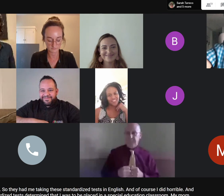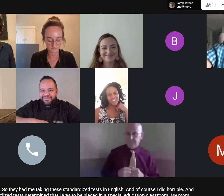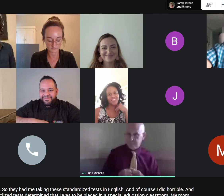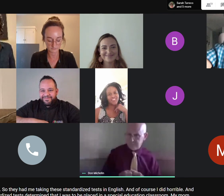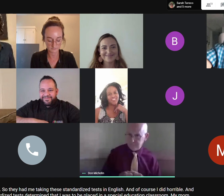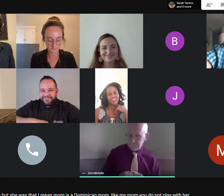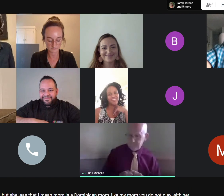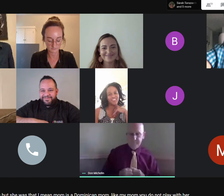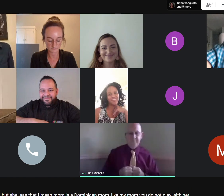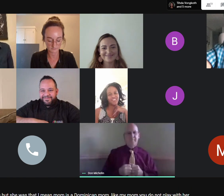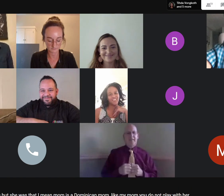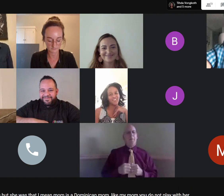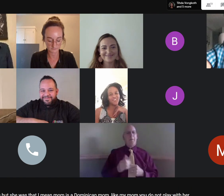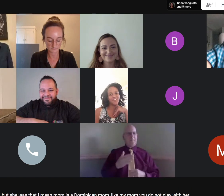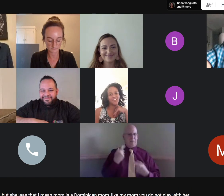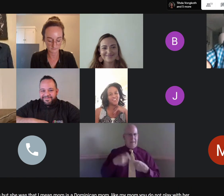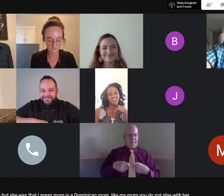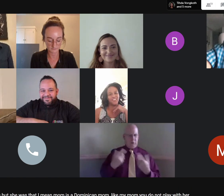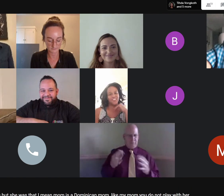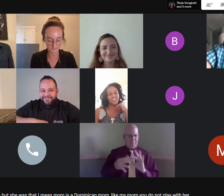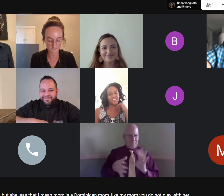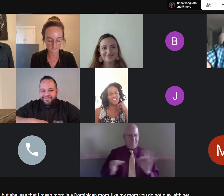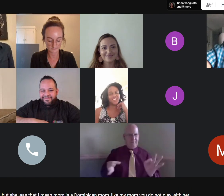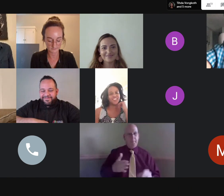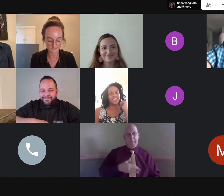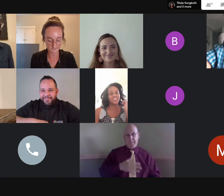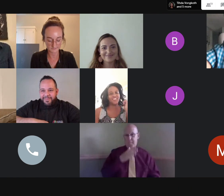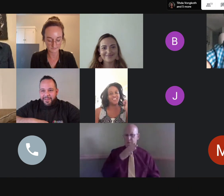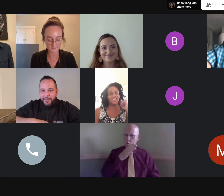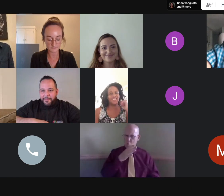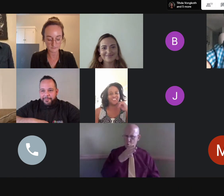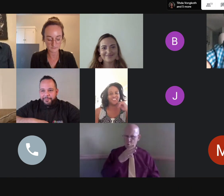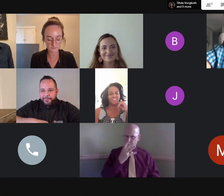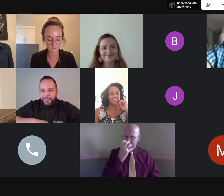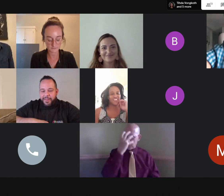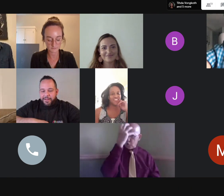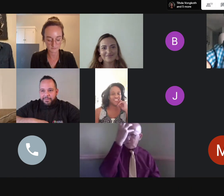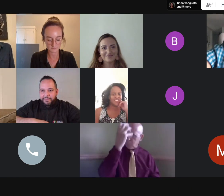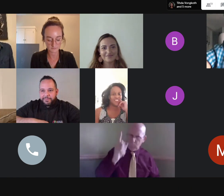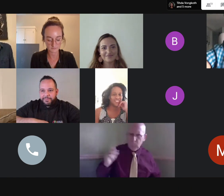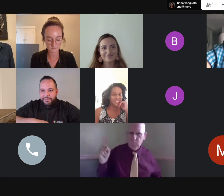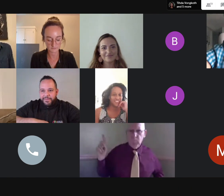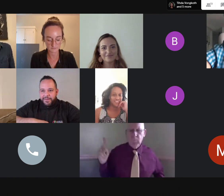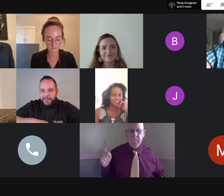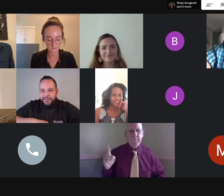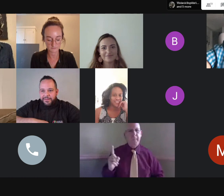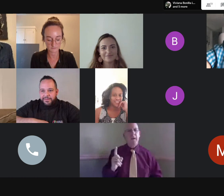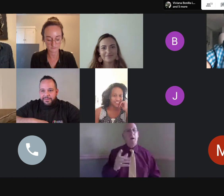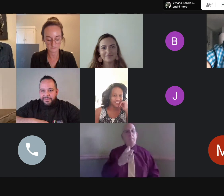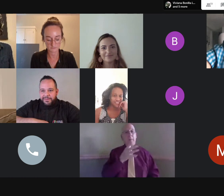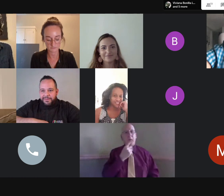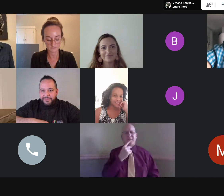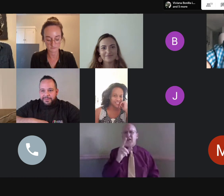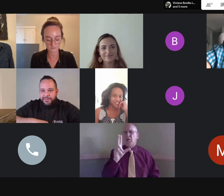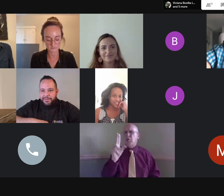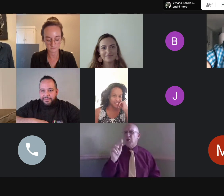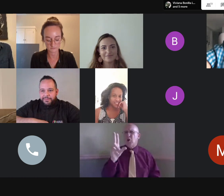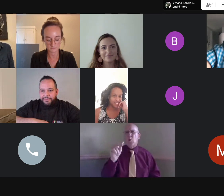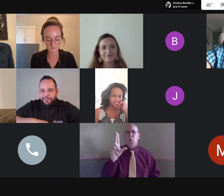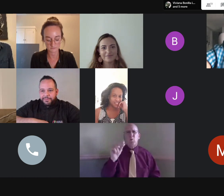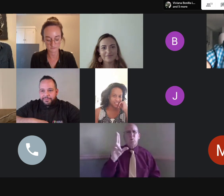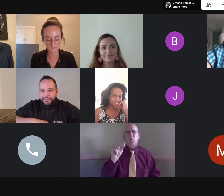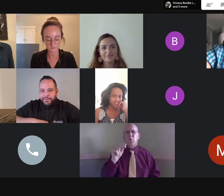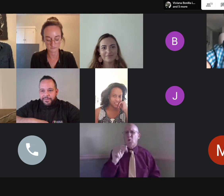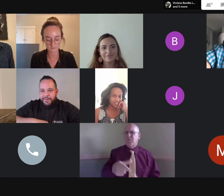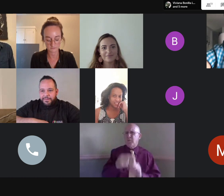That's what my mom's all about. My mother is a gangster. So she was like, no, the Department of Education is now going to place